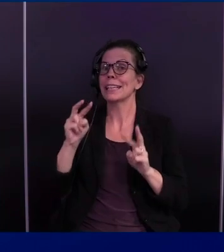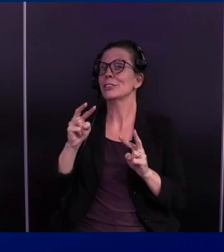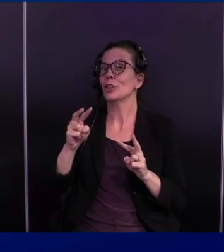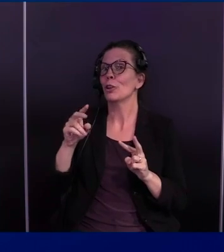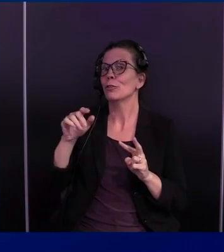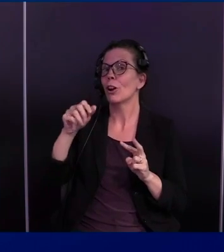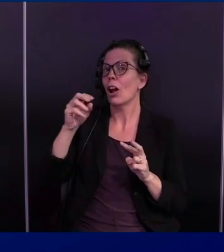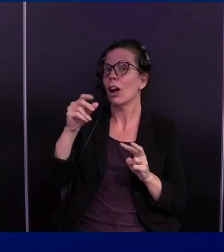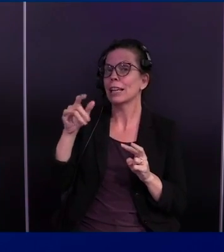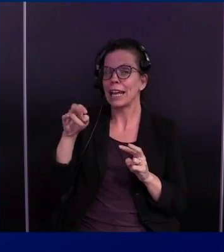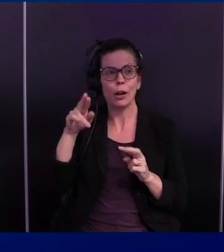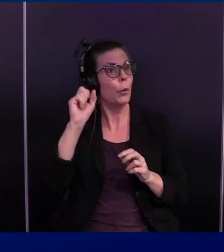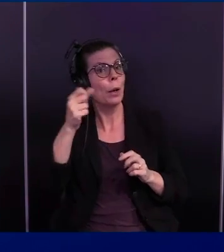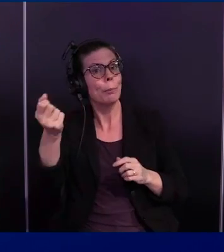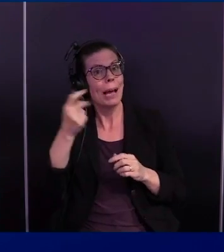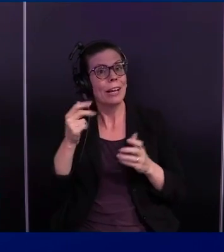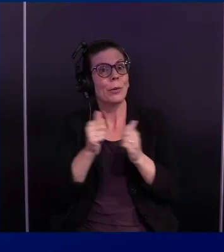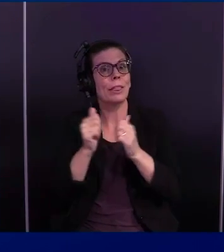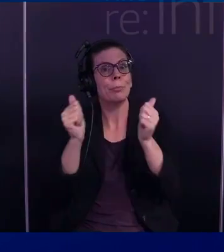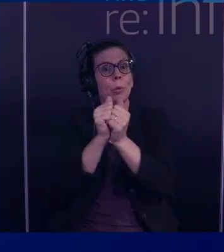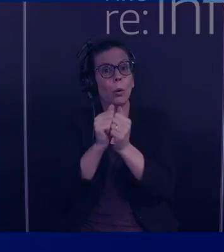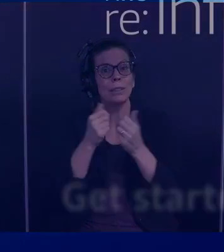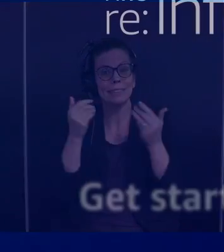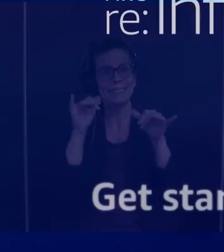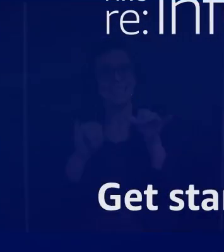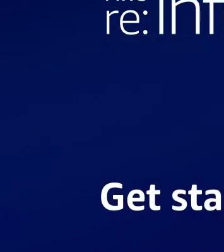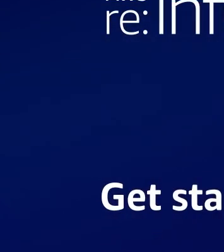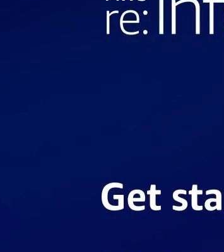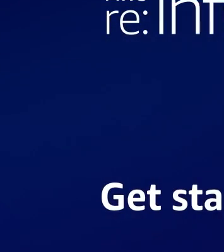Yeah, we'll be back with more. So stay right here.